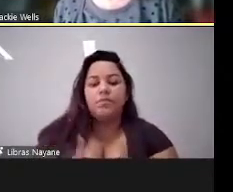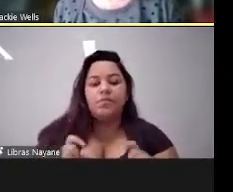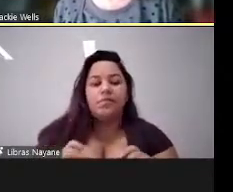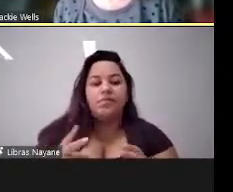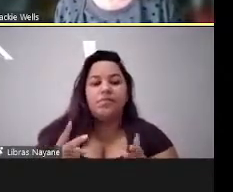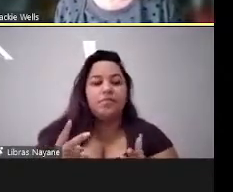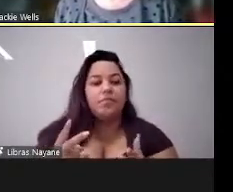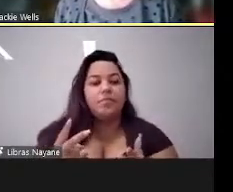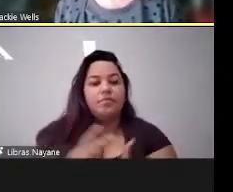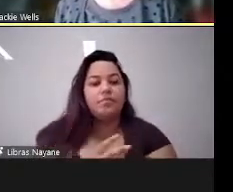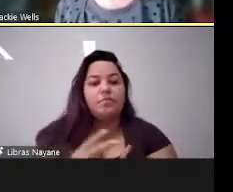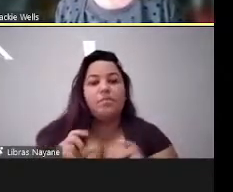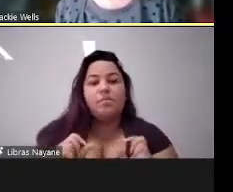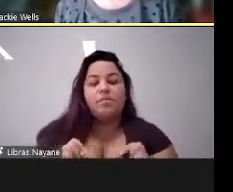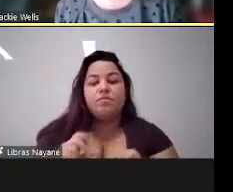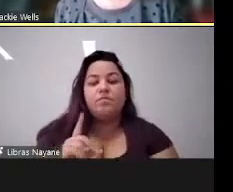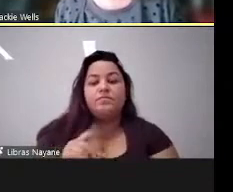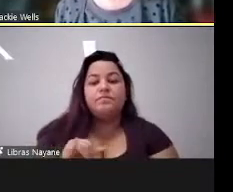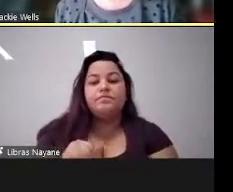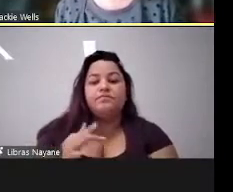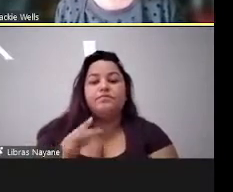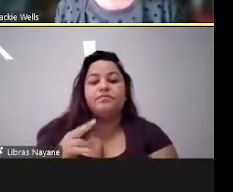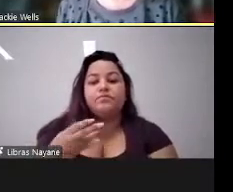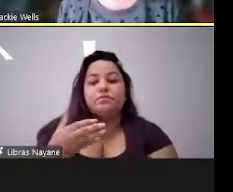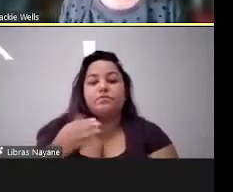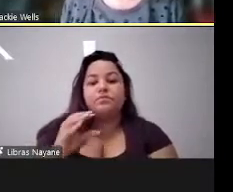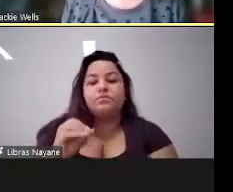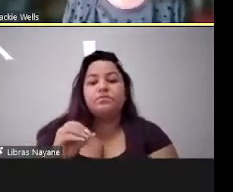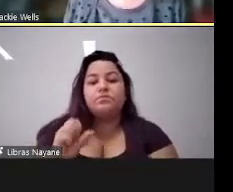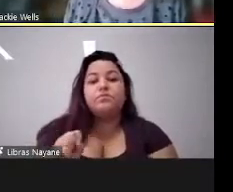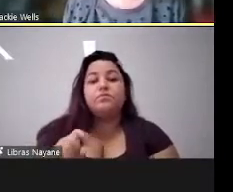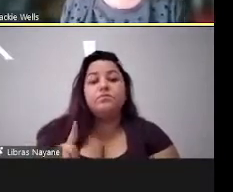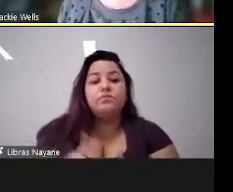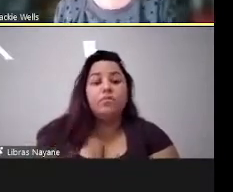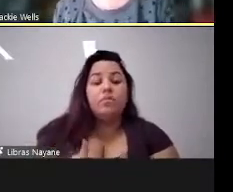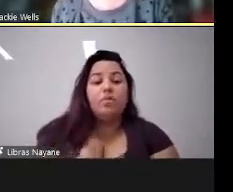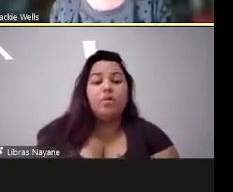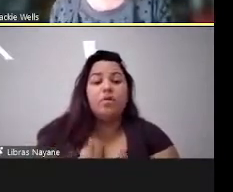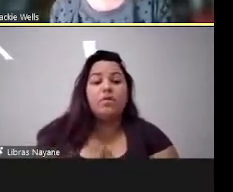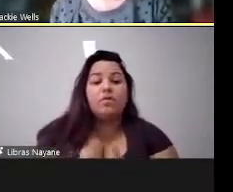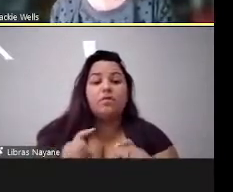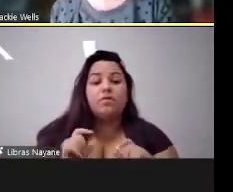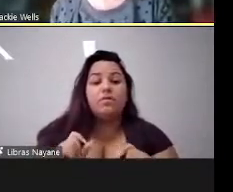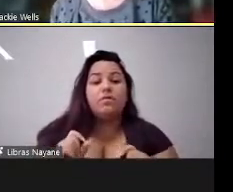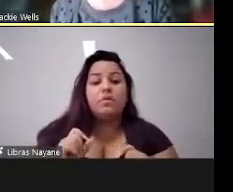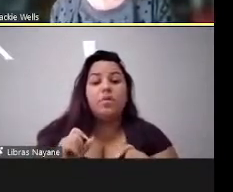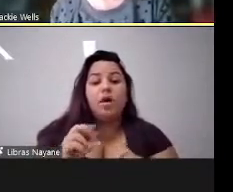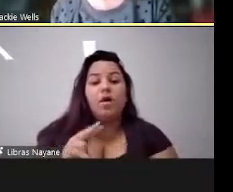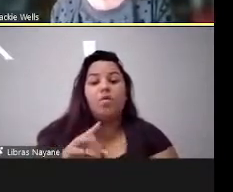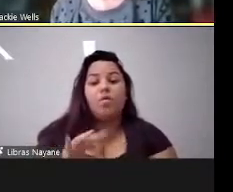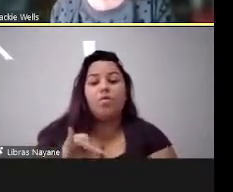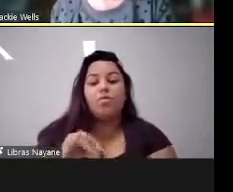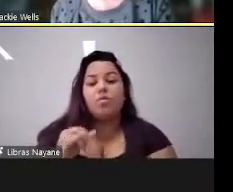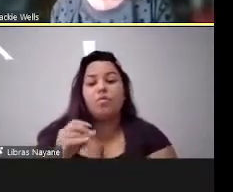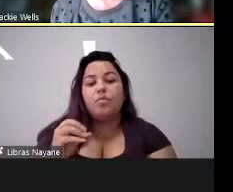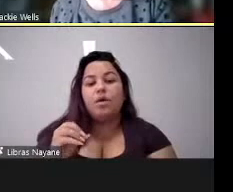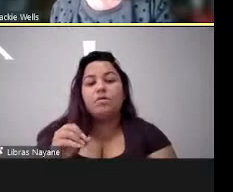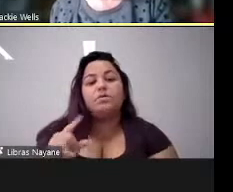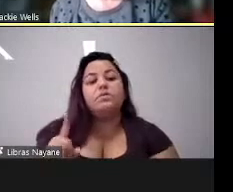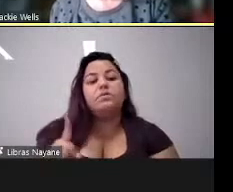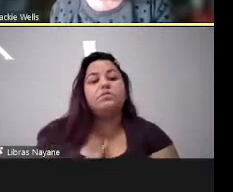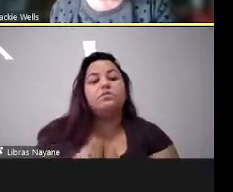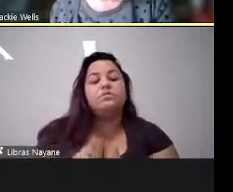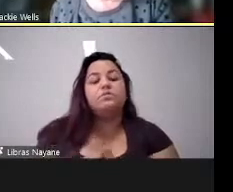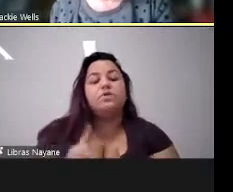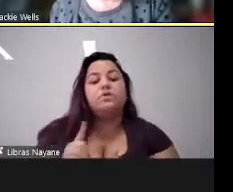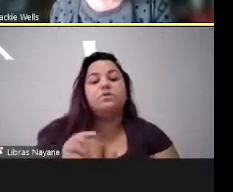automatic enrollment and to create quite a lot of discontent amongst staff and potentially disrupt